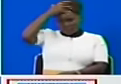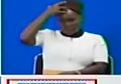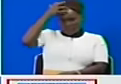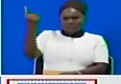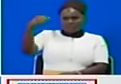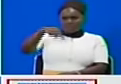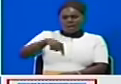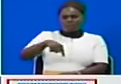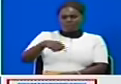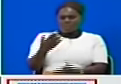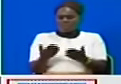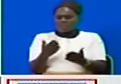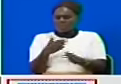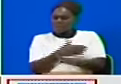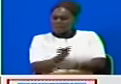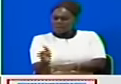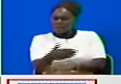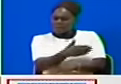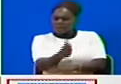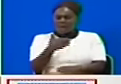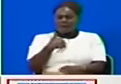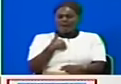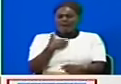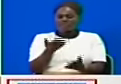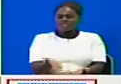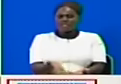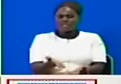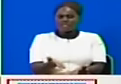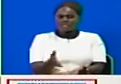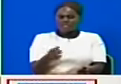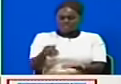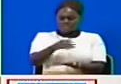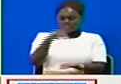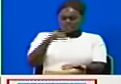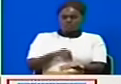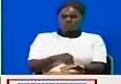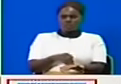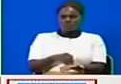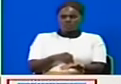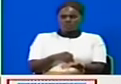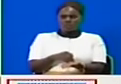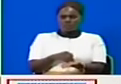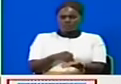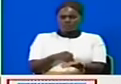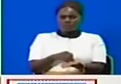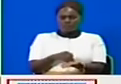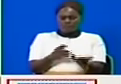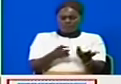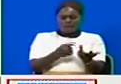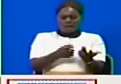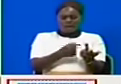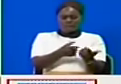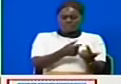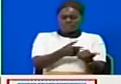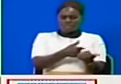that there could be rigging in this particular station, whereby this is a central station for counting the votes for